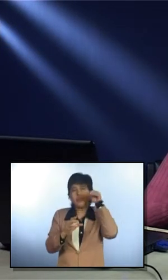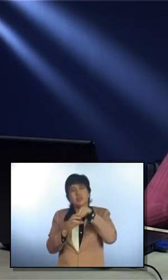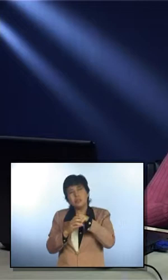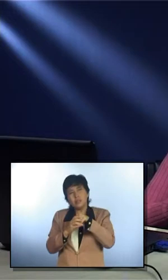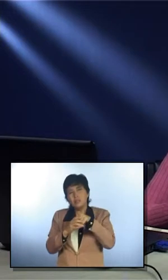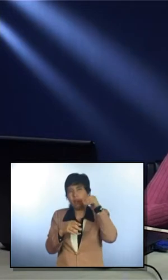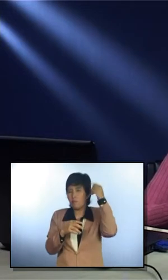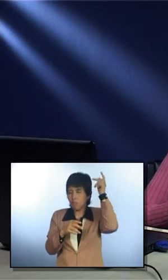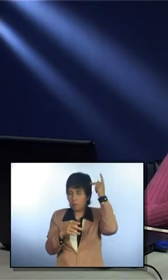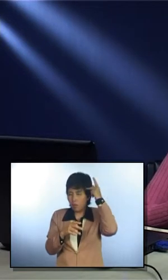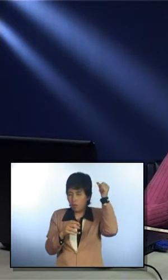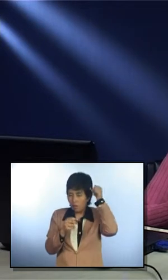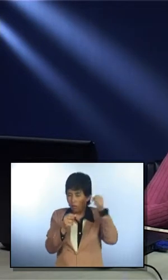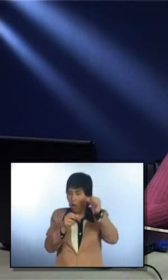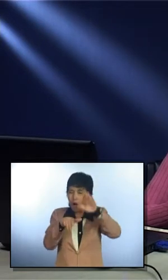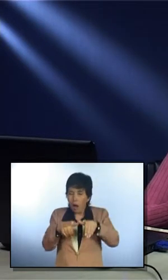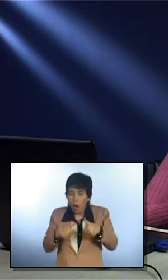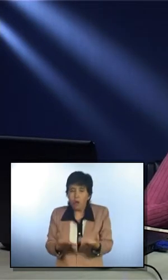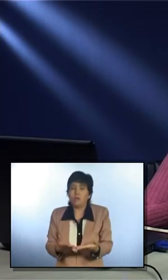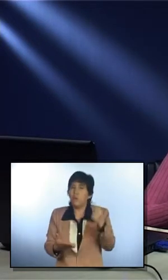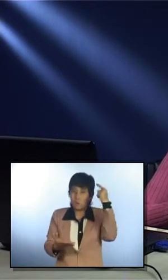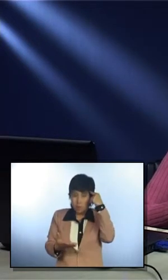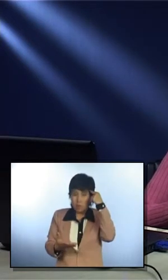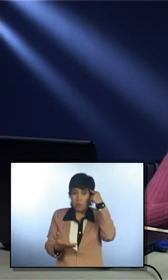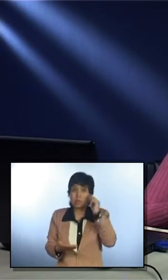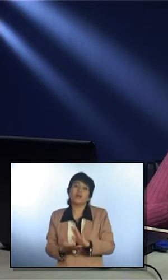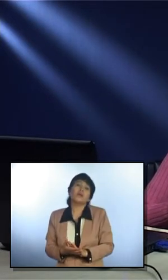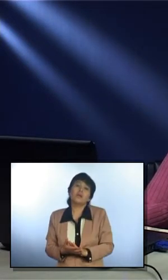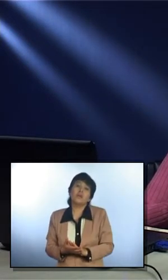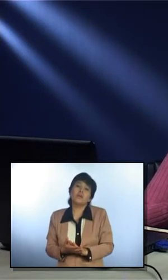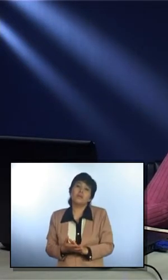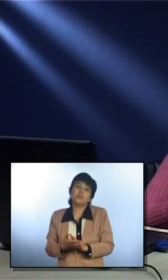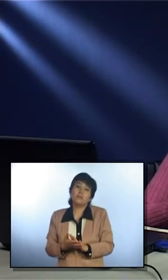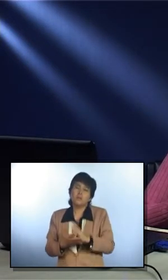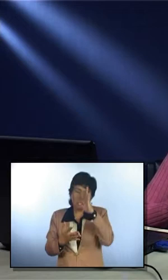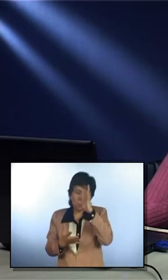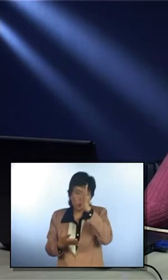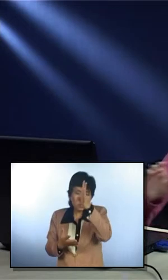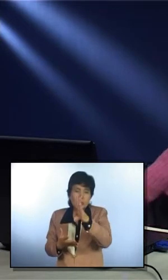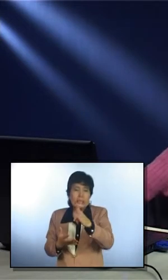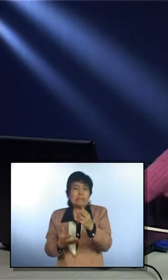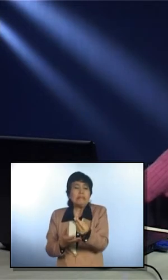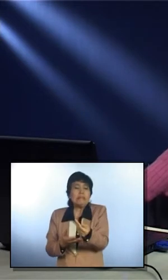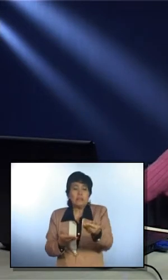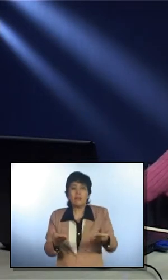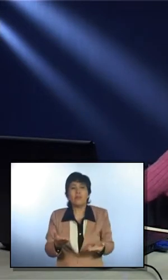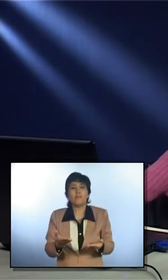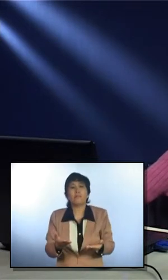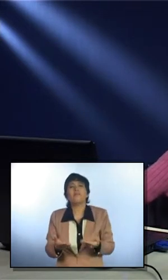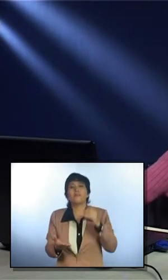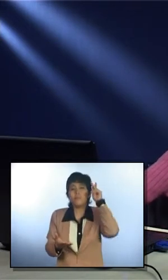is all in your cognition because it depends on how you think. And also to create some favorable thought.